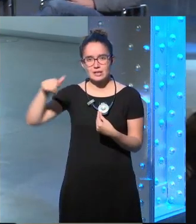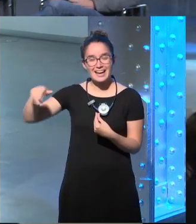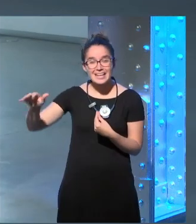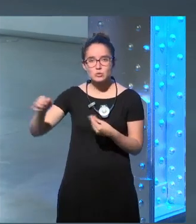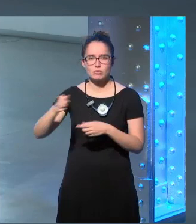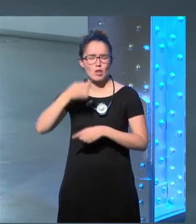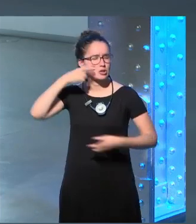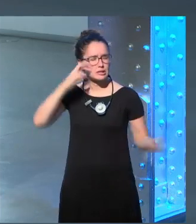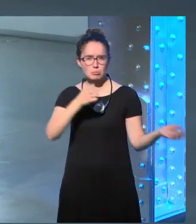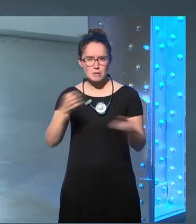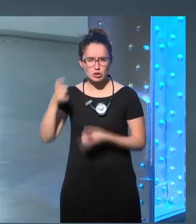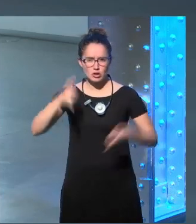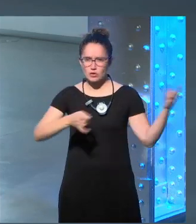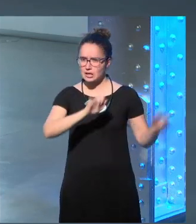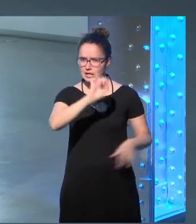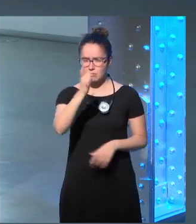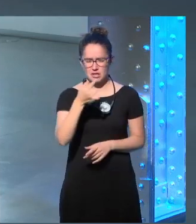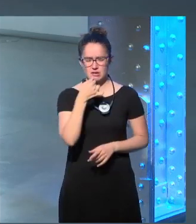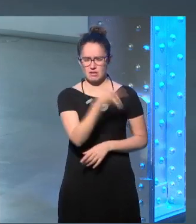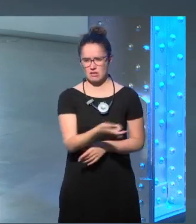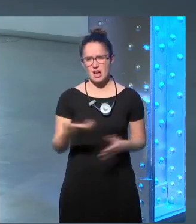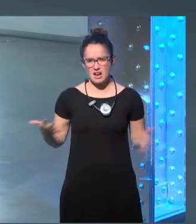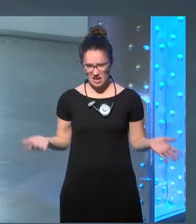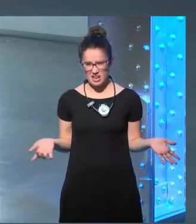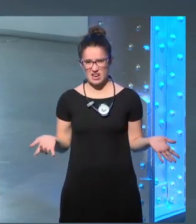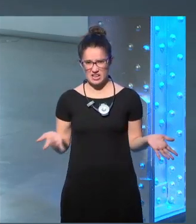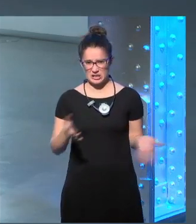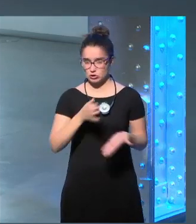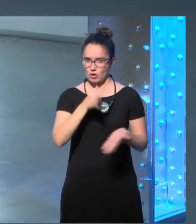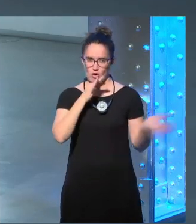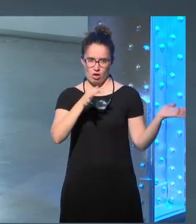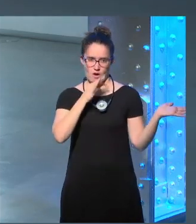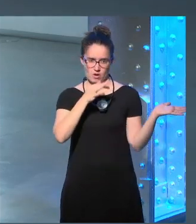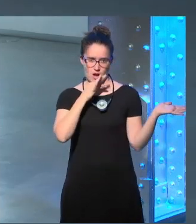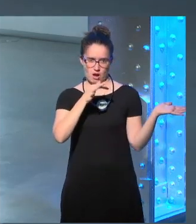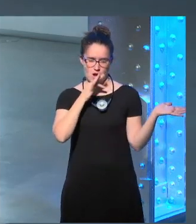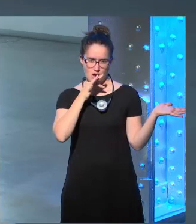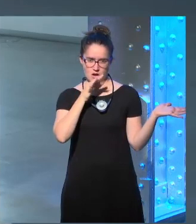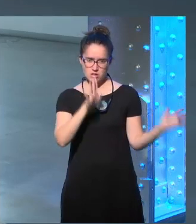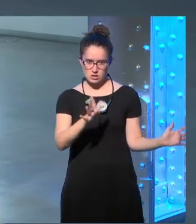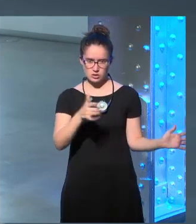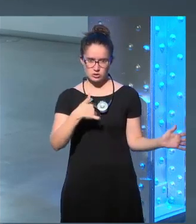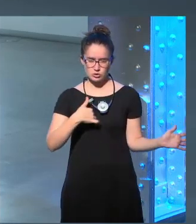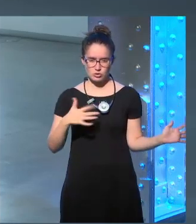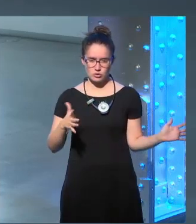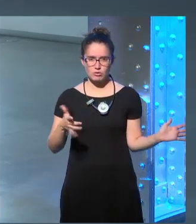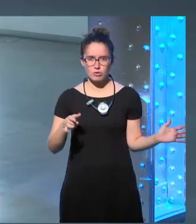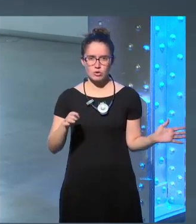they have, and I was talking with one of the top experts in robotics, and he was telling me that